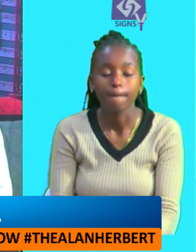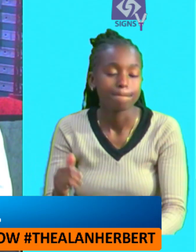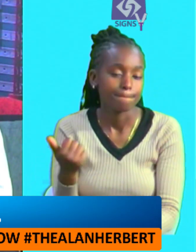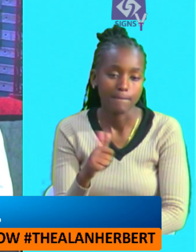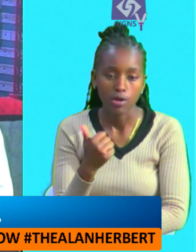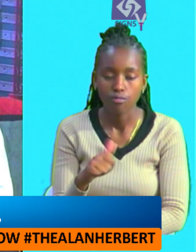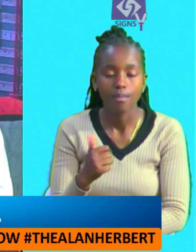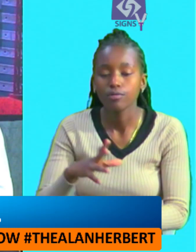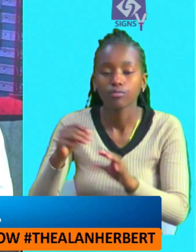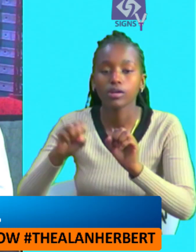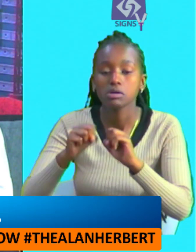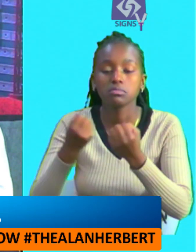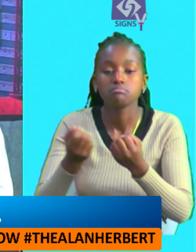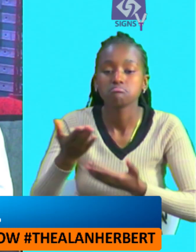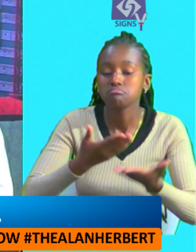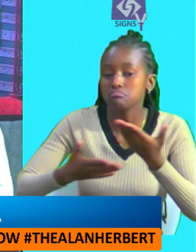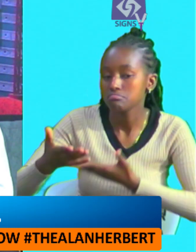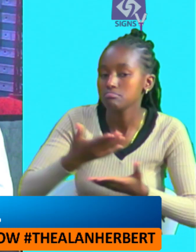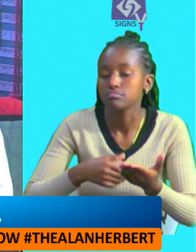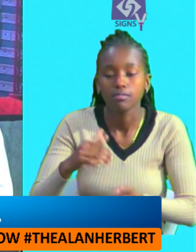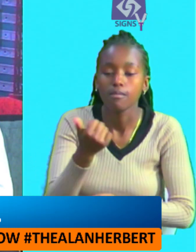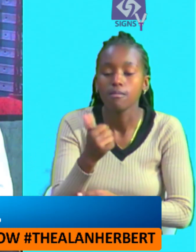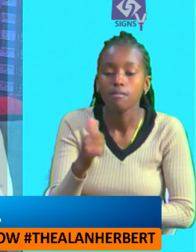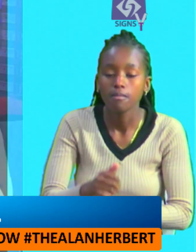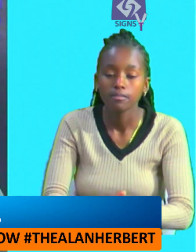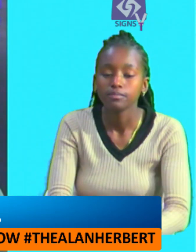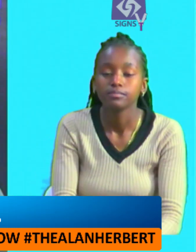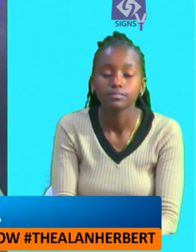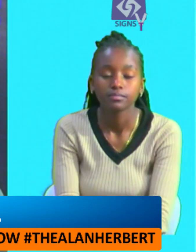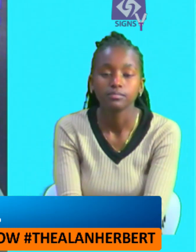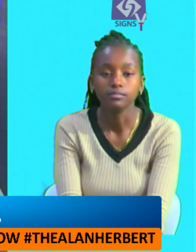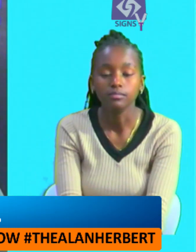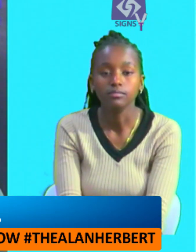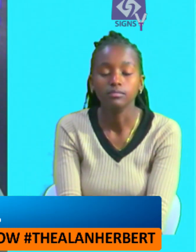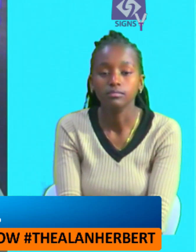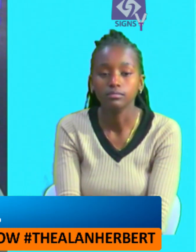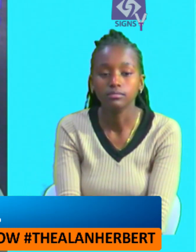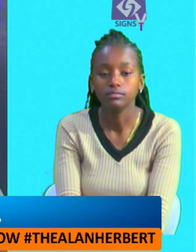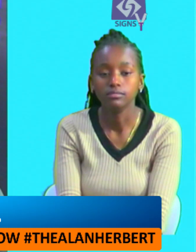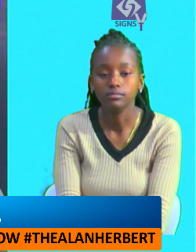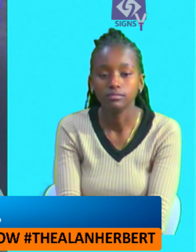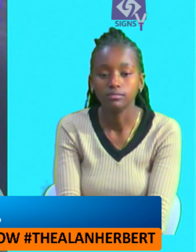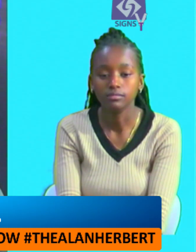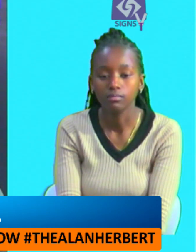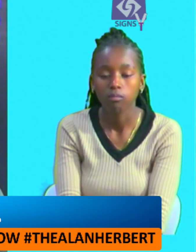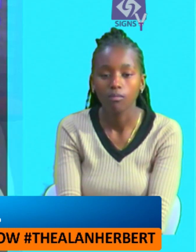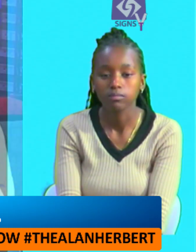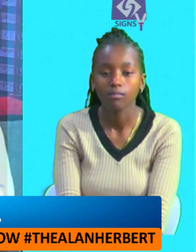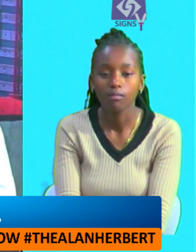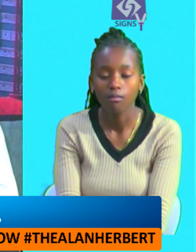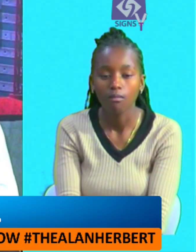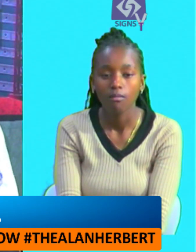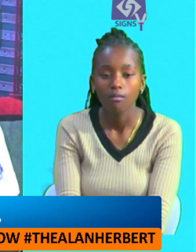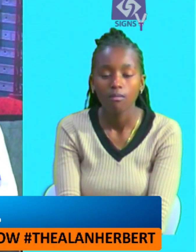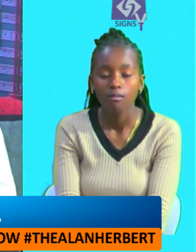You're like, okay, I'm sorry, but yeah, I think that is one of the biggest social. You